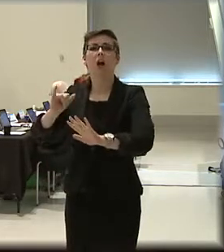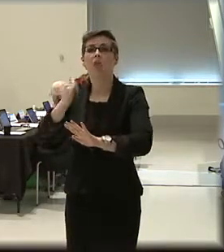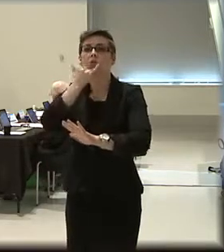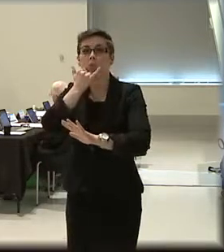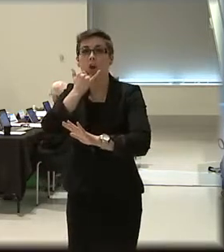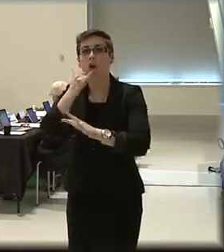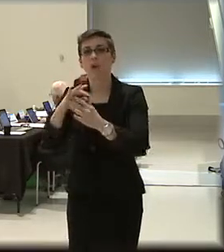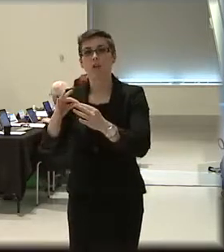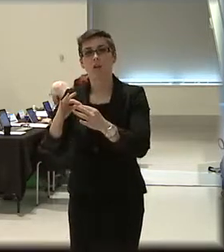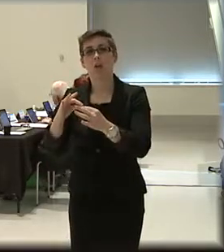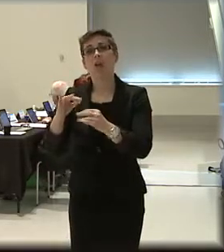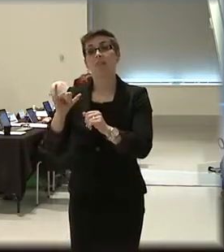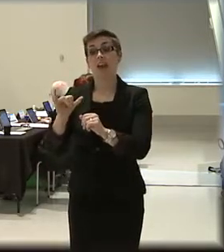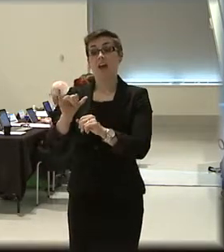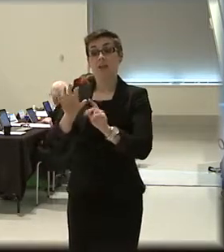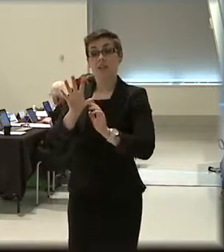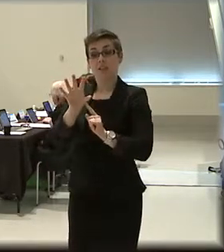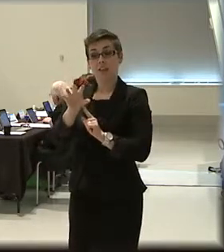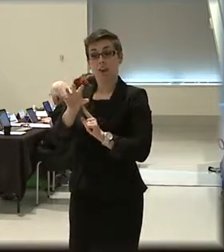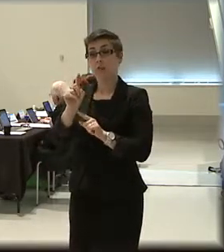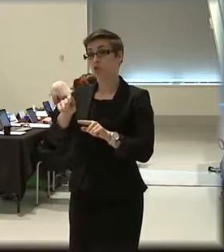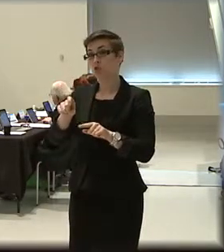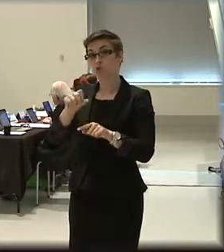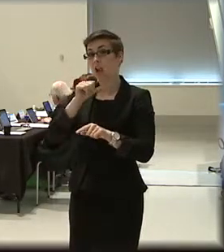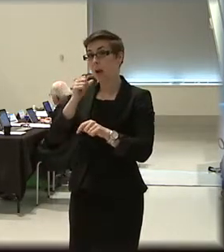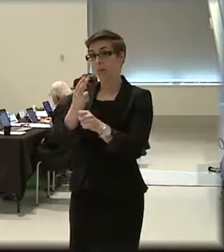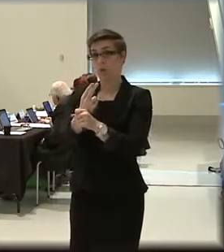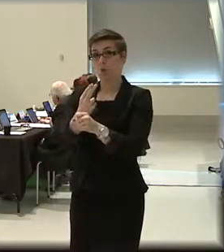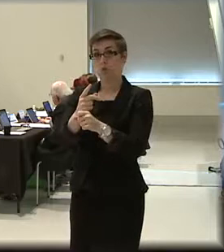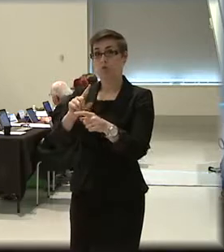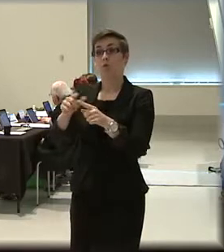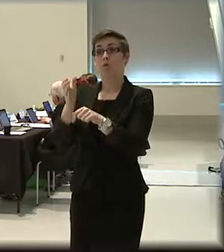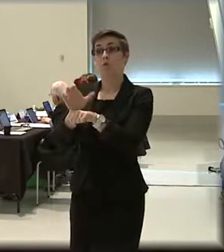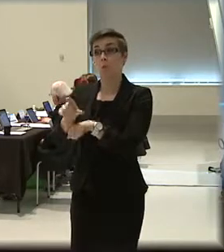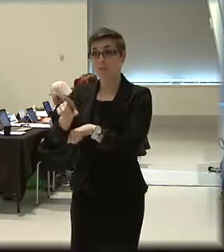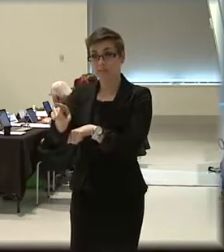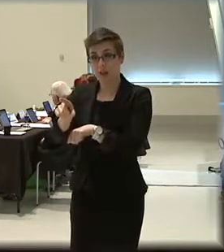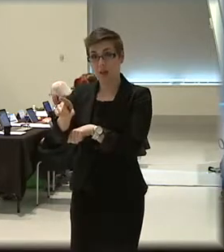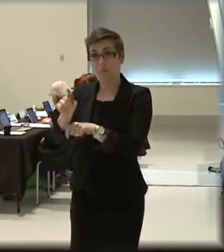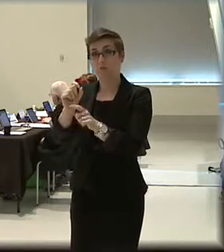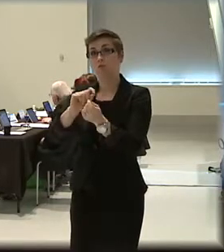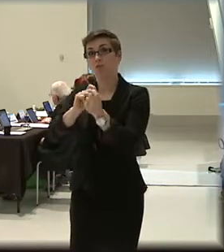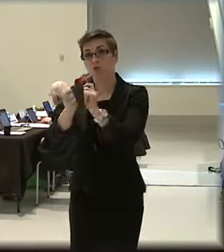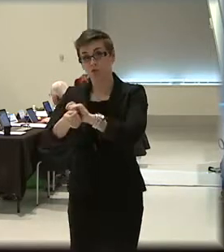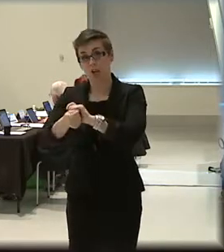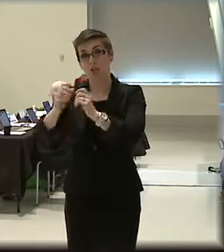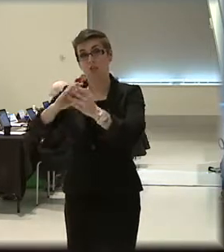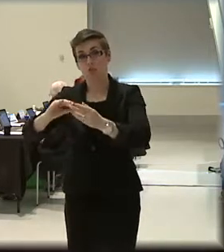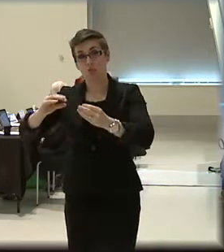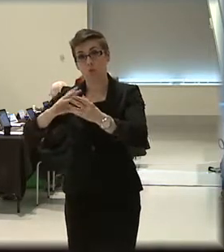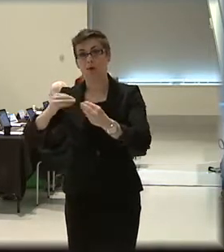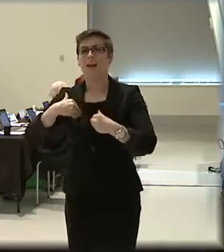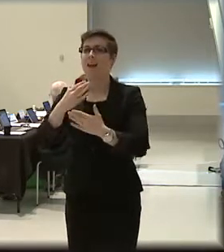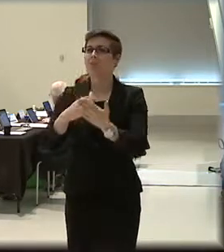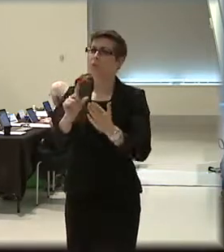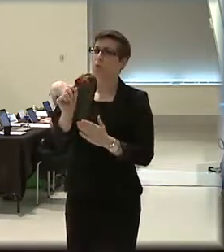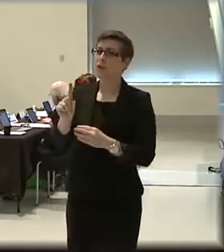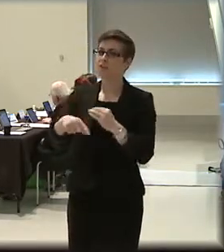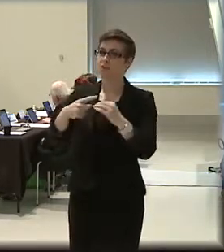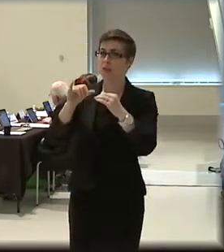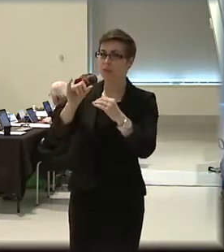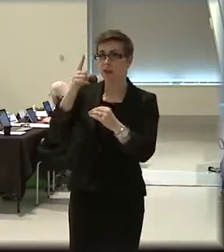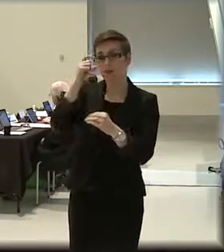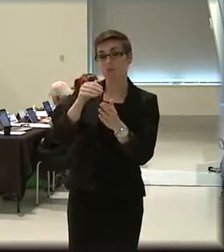to coerce testimony. And I guess I have some questions about that, because oftentimes in domestic